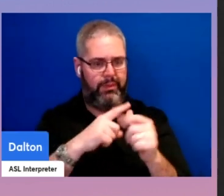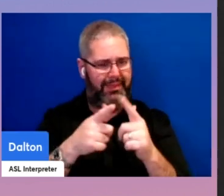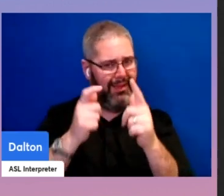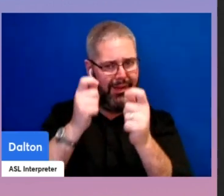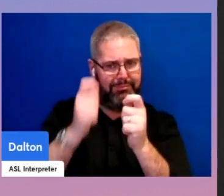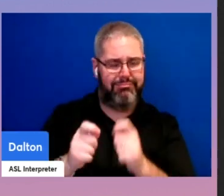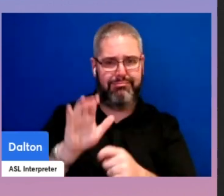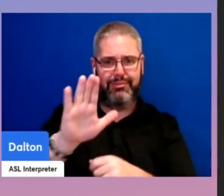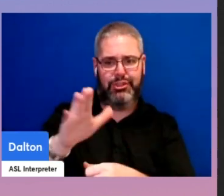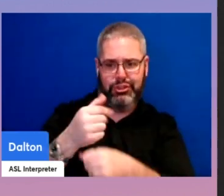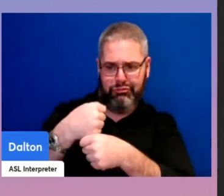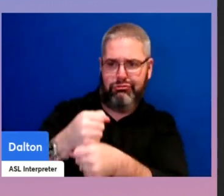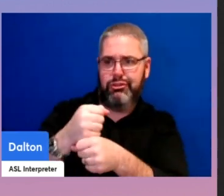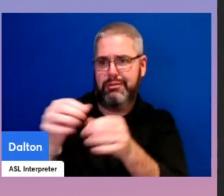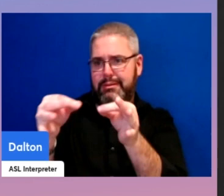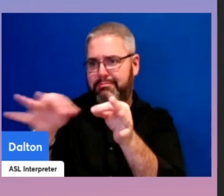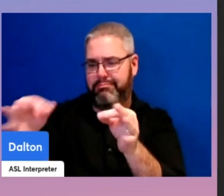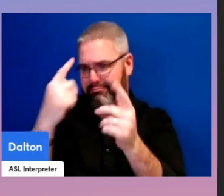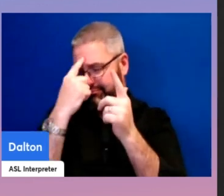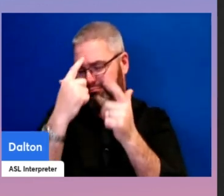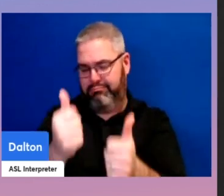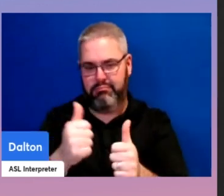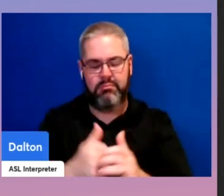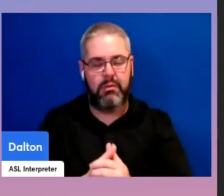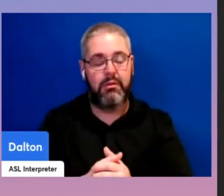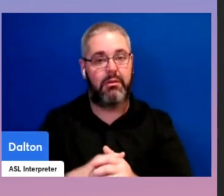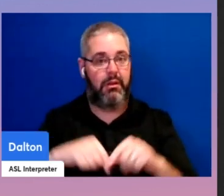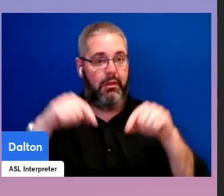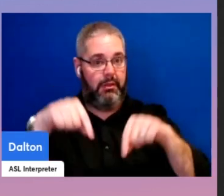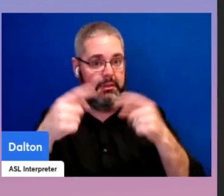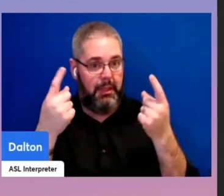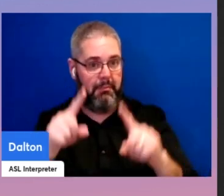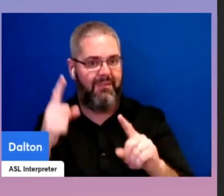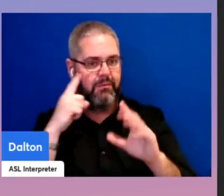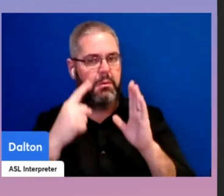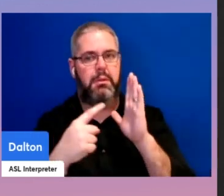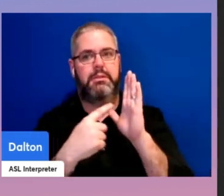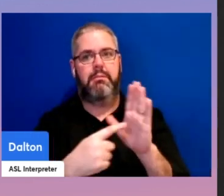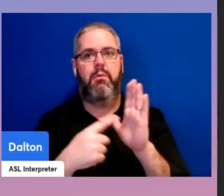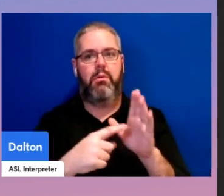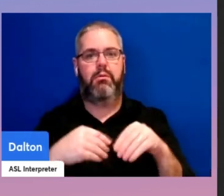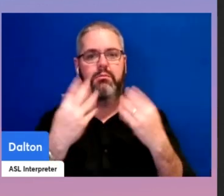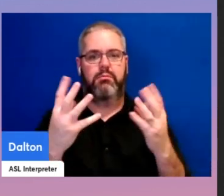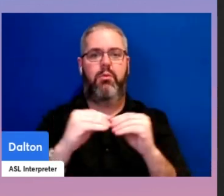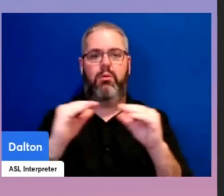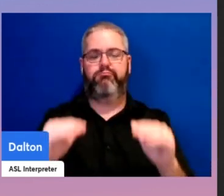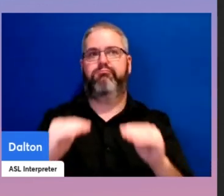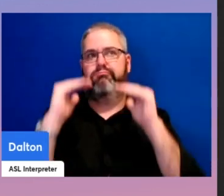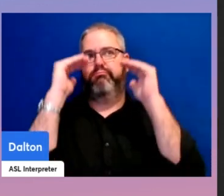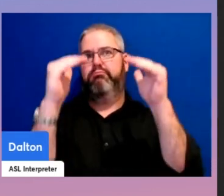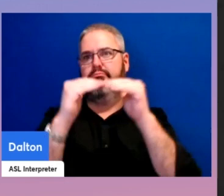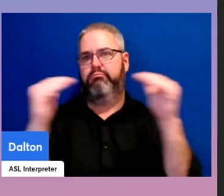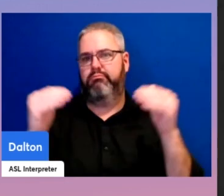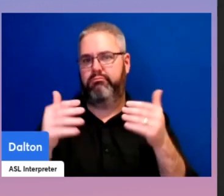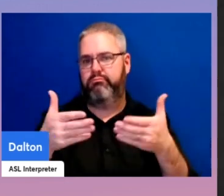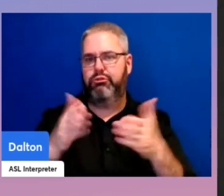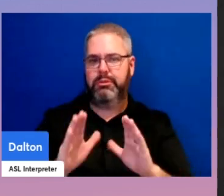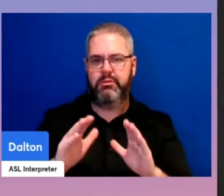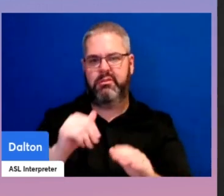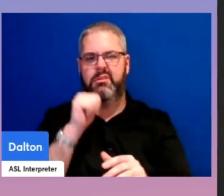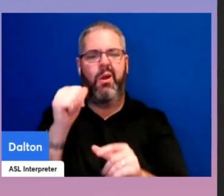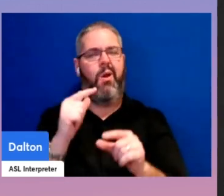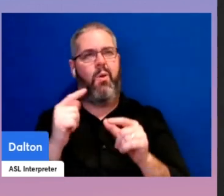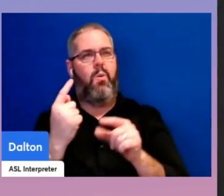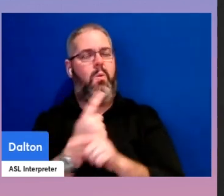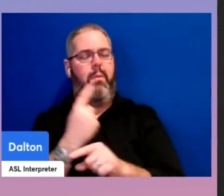statement however you choose. It just in this case for a demo, I've kind of given it some high-level permissions and doing some unordinary things around creating